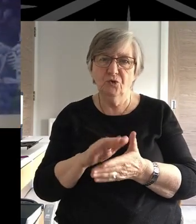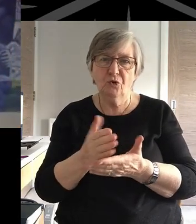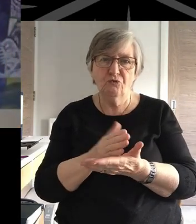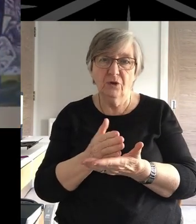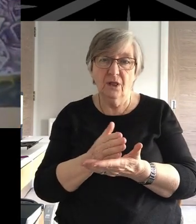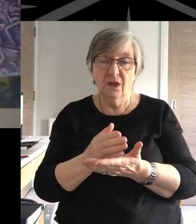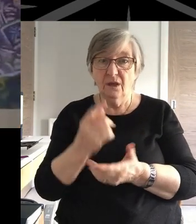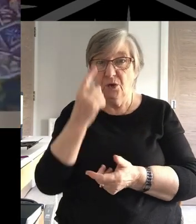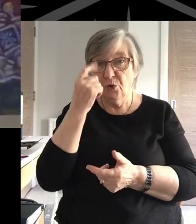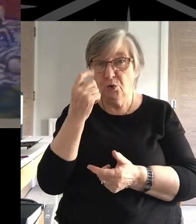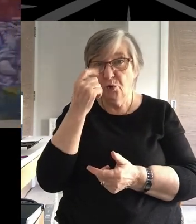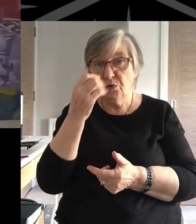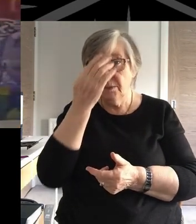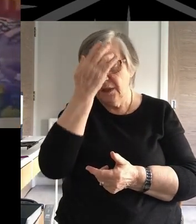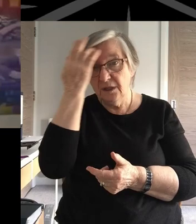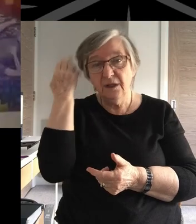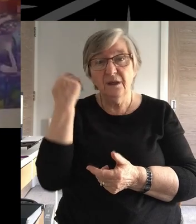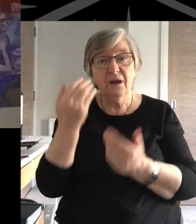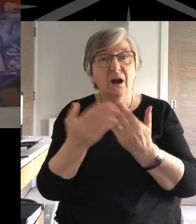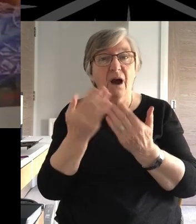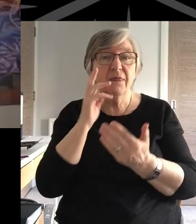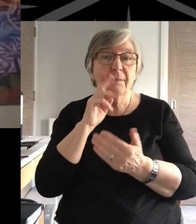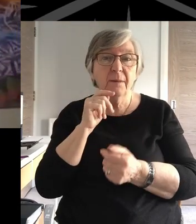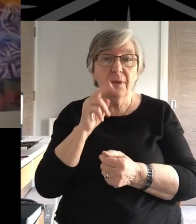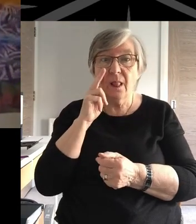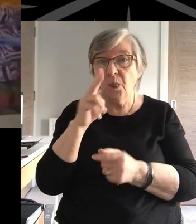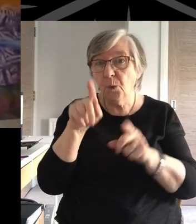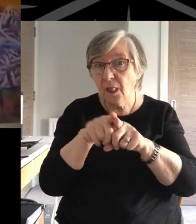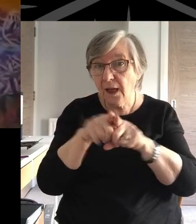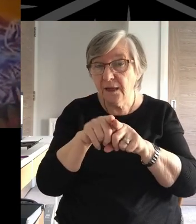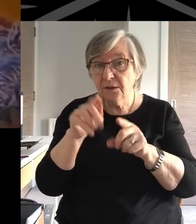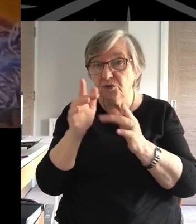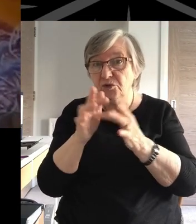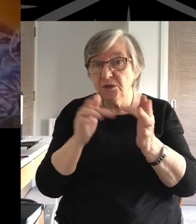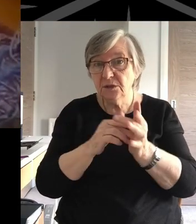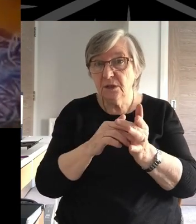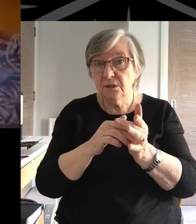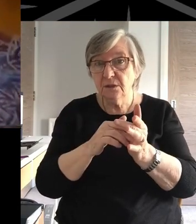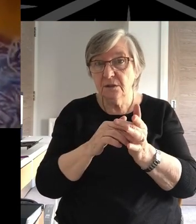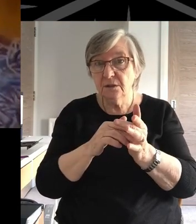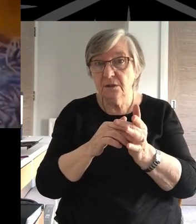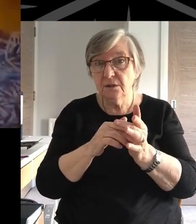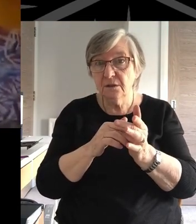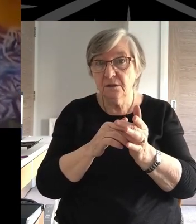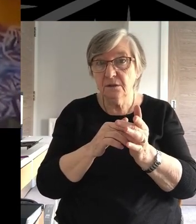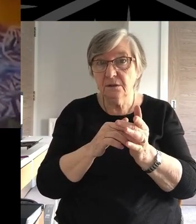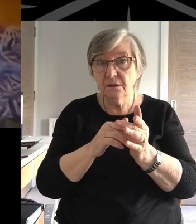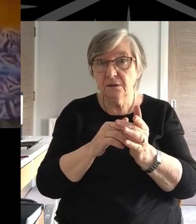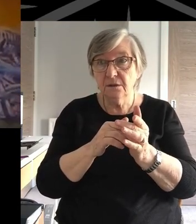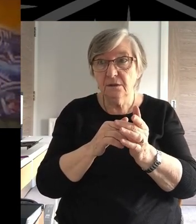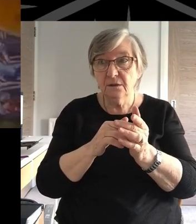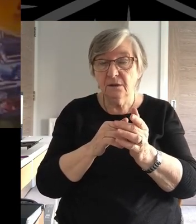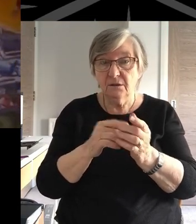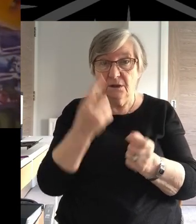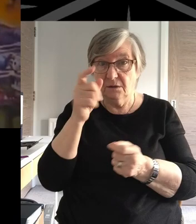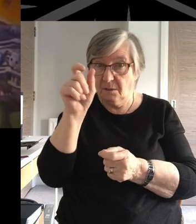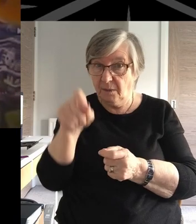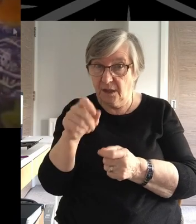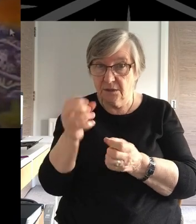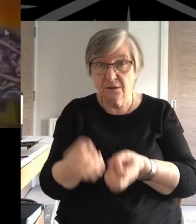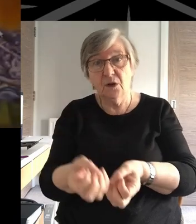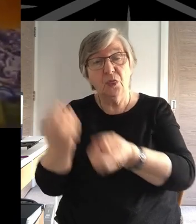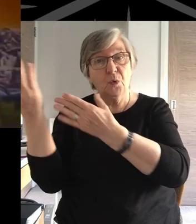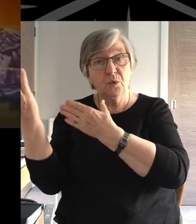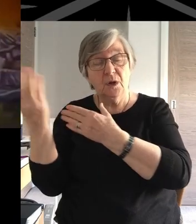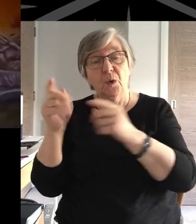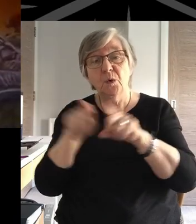Could be people percepted as Jesus, which could be the guy who's first knocking and then he gets thrown out. So it's like for his